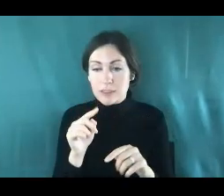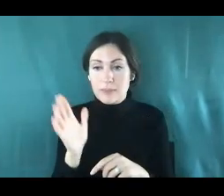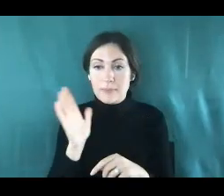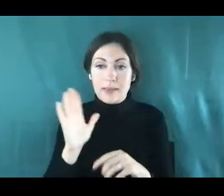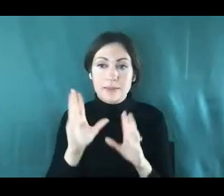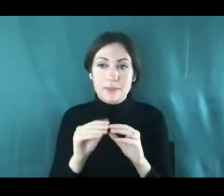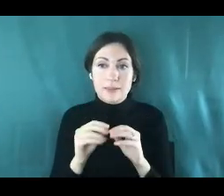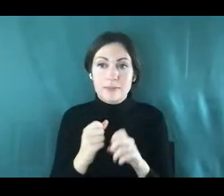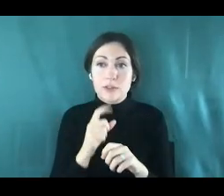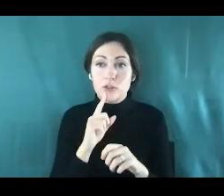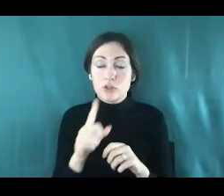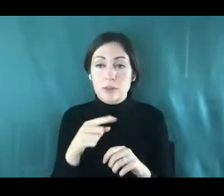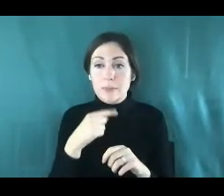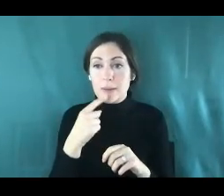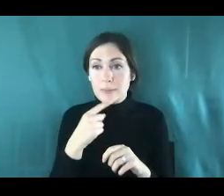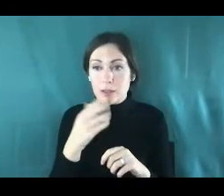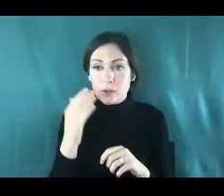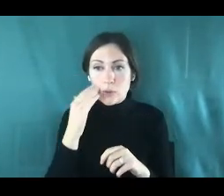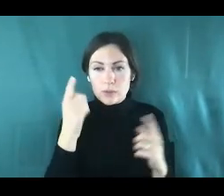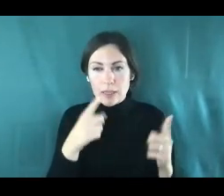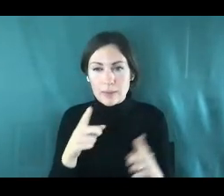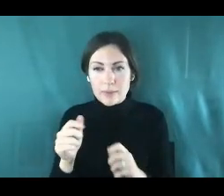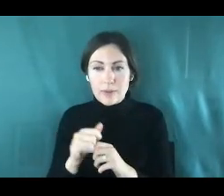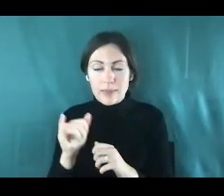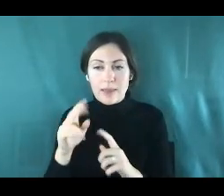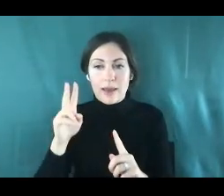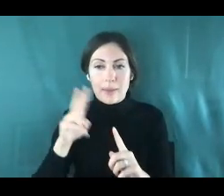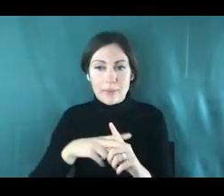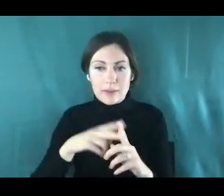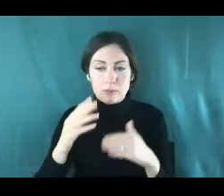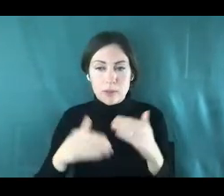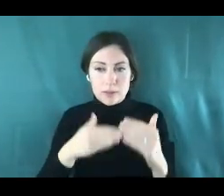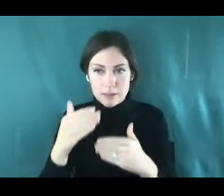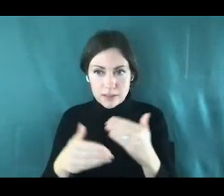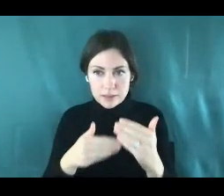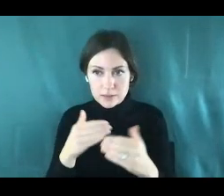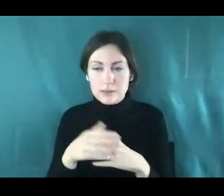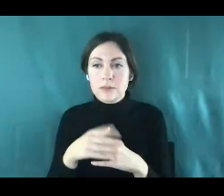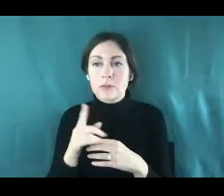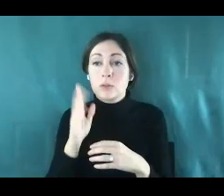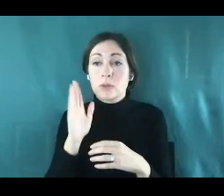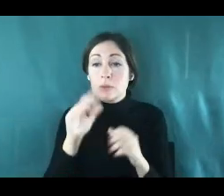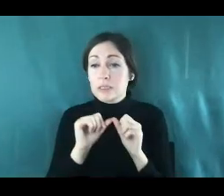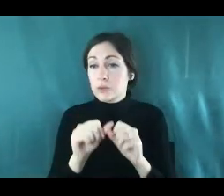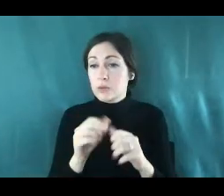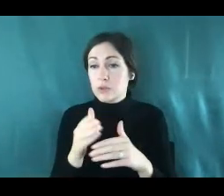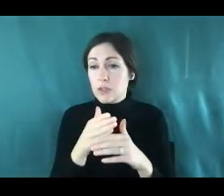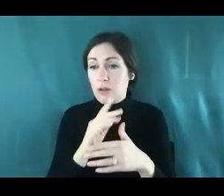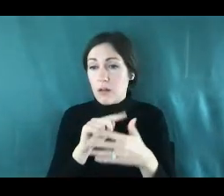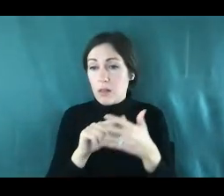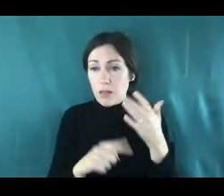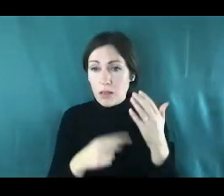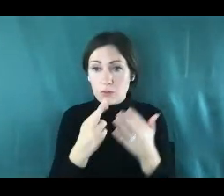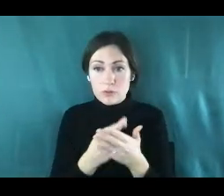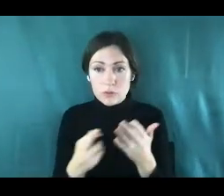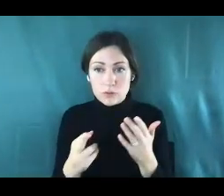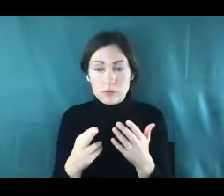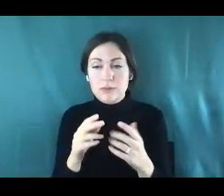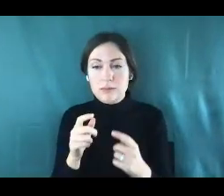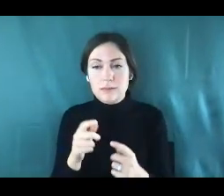public up to date on the application. And we will continue to share these resources, especially after the award has